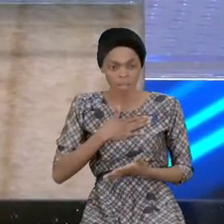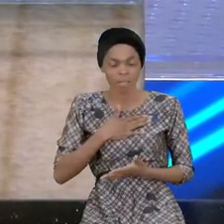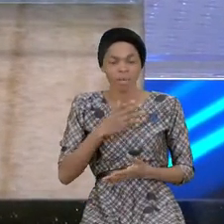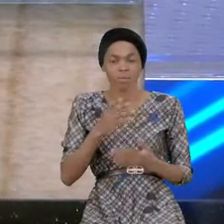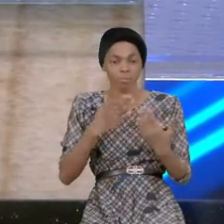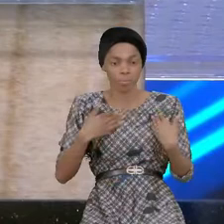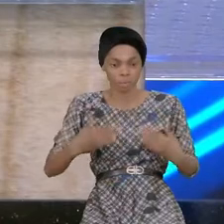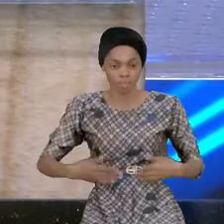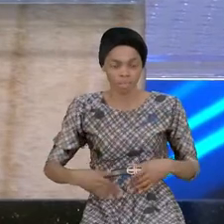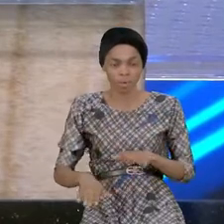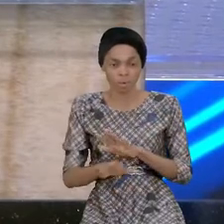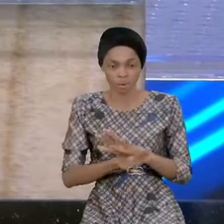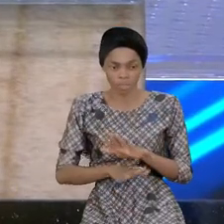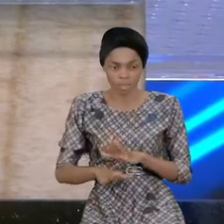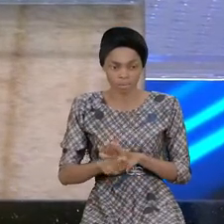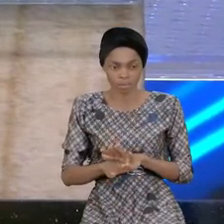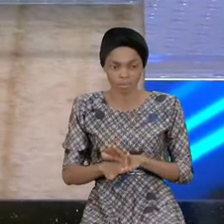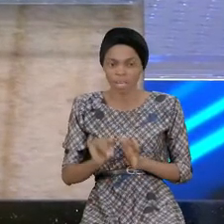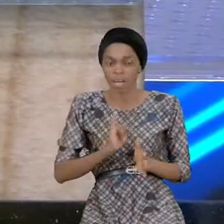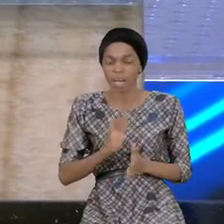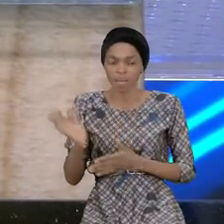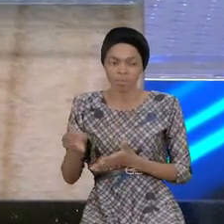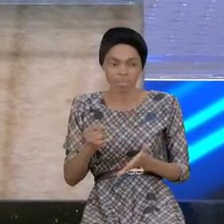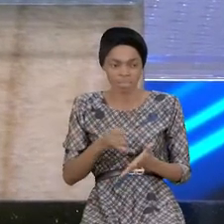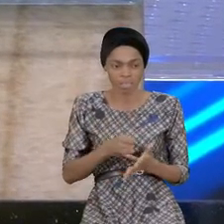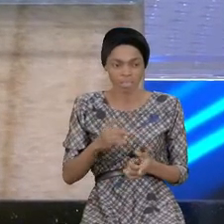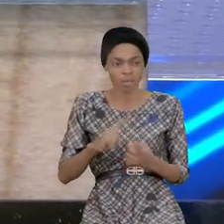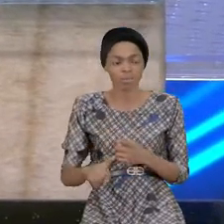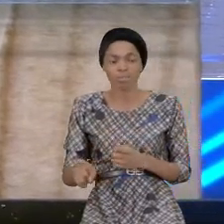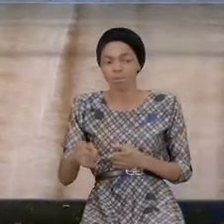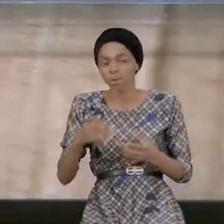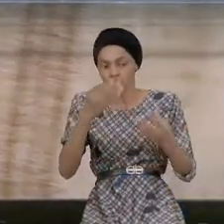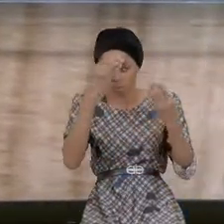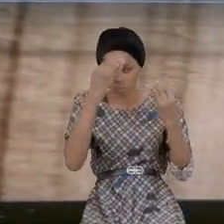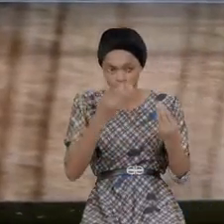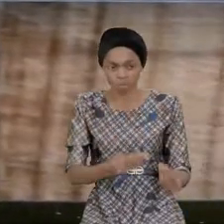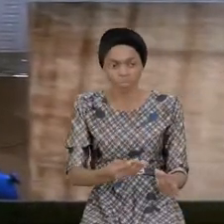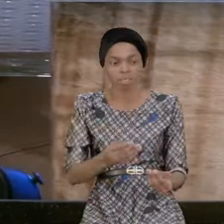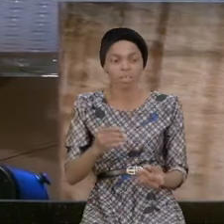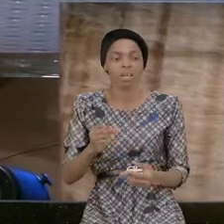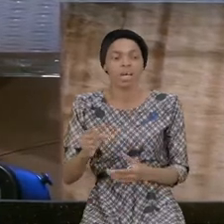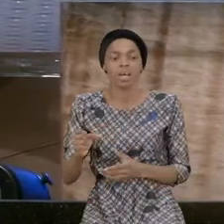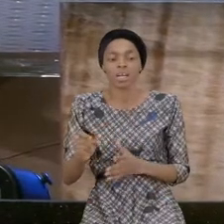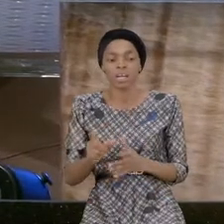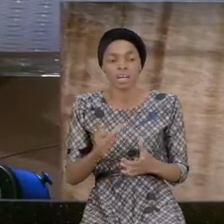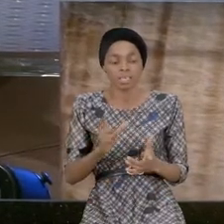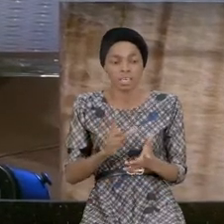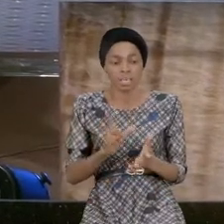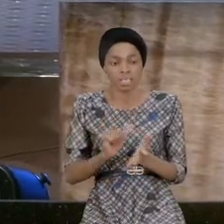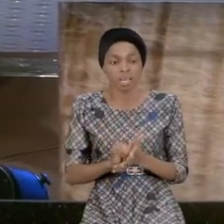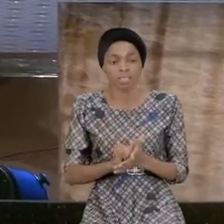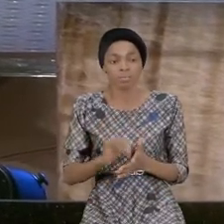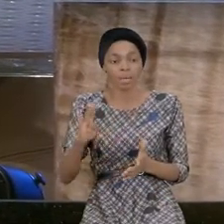bring it, my body, not another person, into subjection, lest that by any means, when I